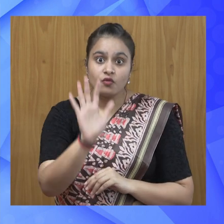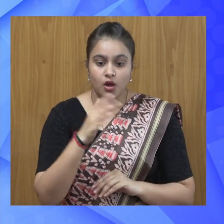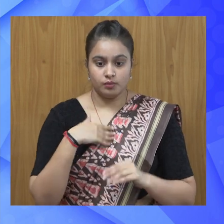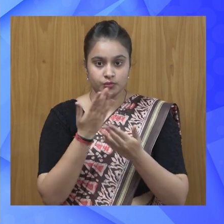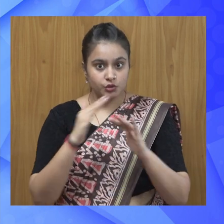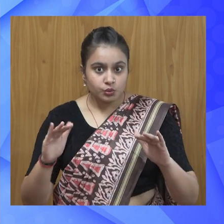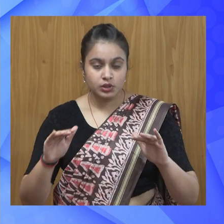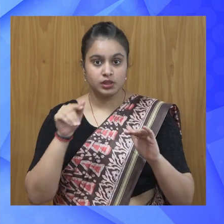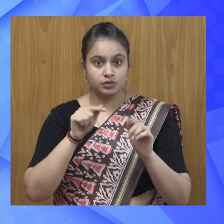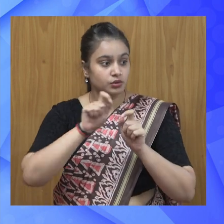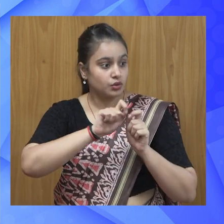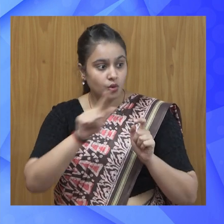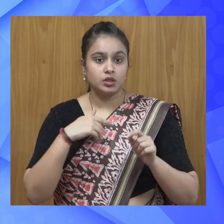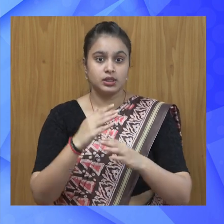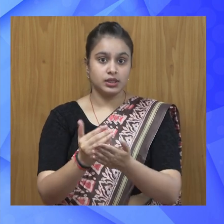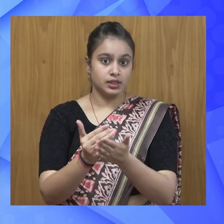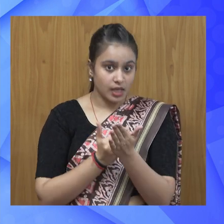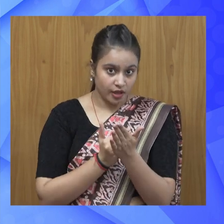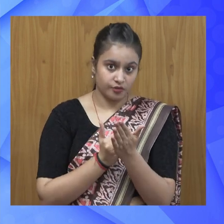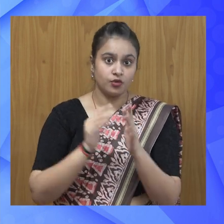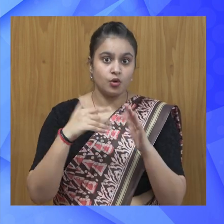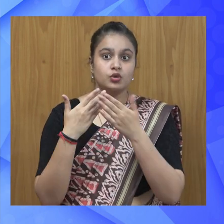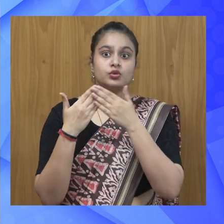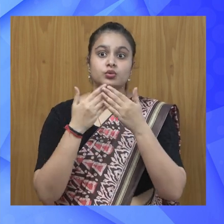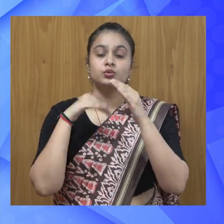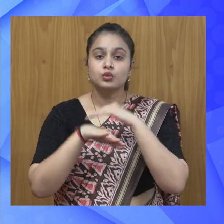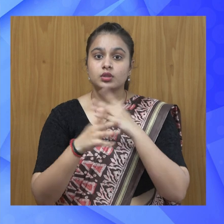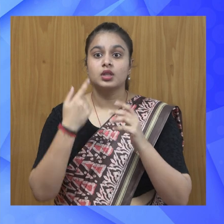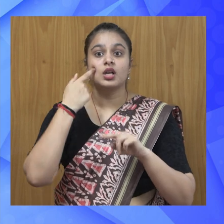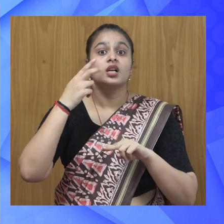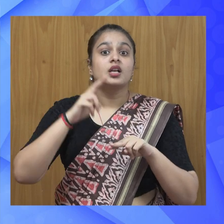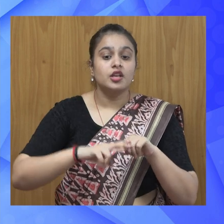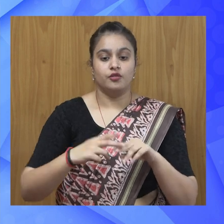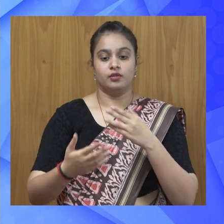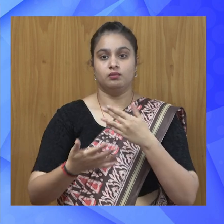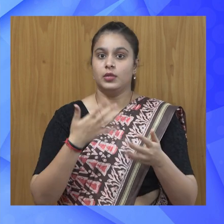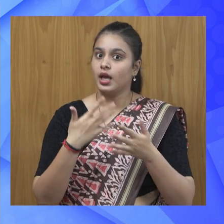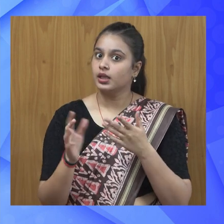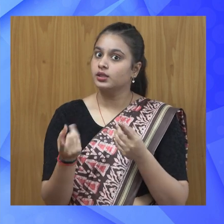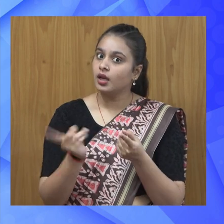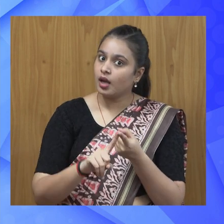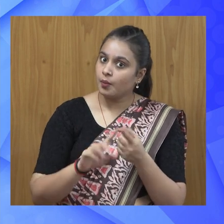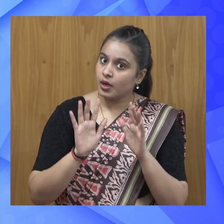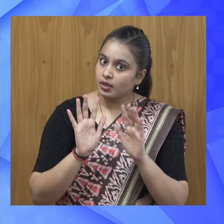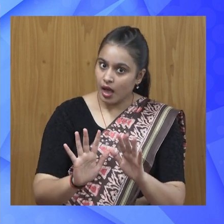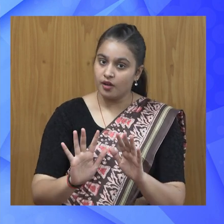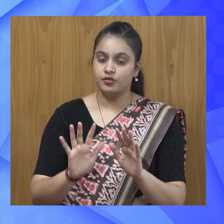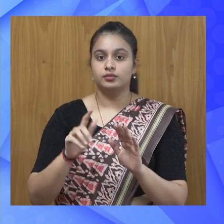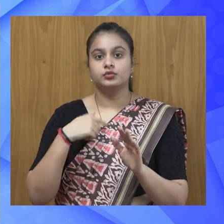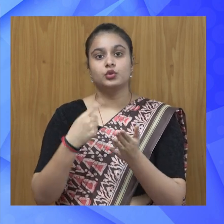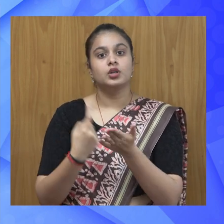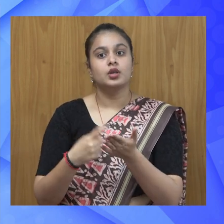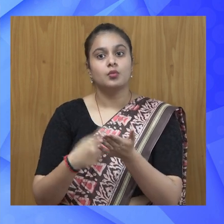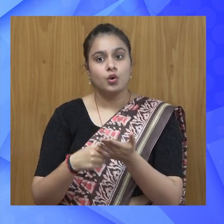students are supposed to be safe in the school. And yes, if you find that someone is abusing you, you must report